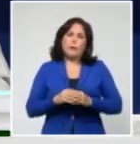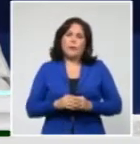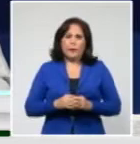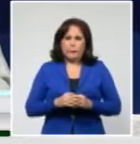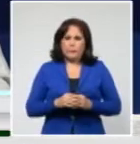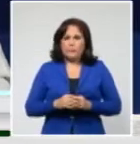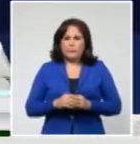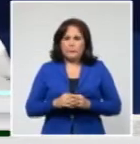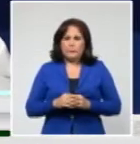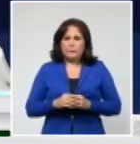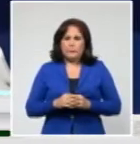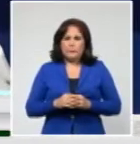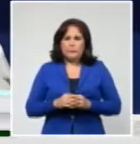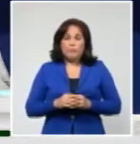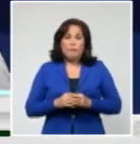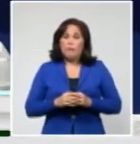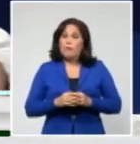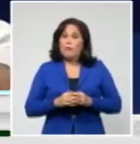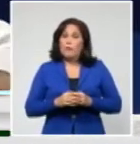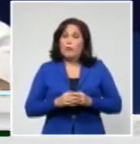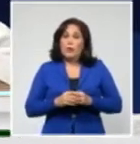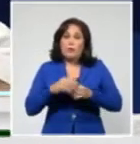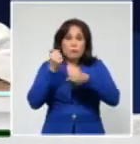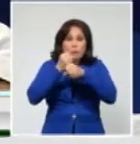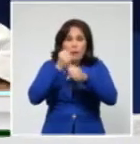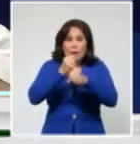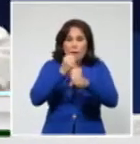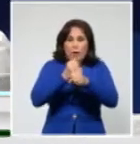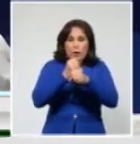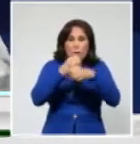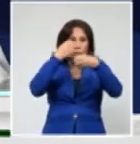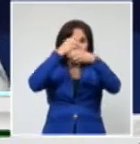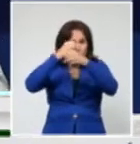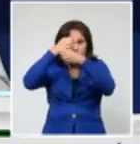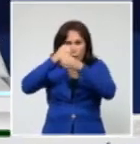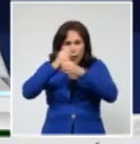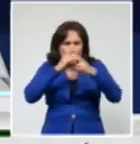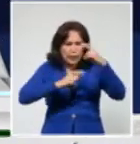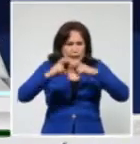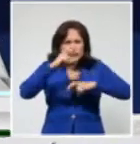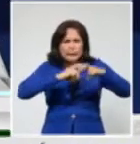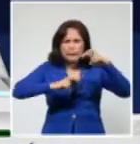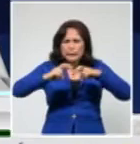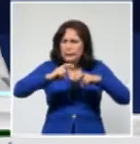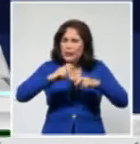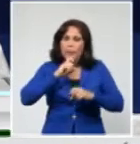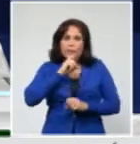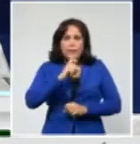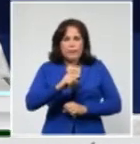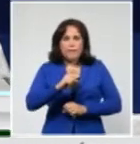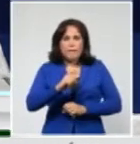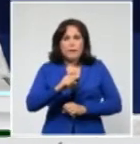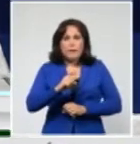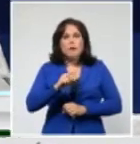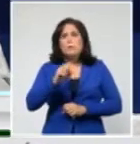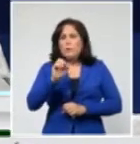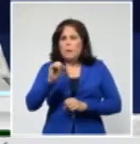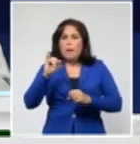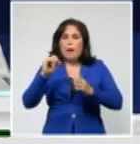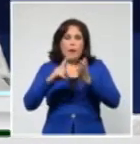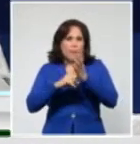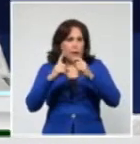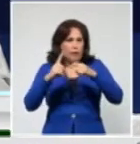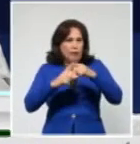903 in Havana's Hygiene, Epidemiology and Microbiology Center, 814 in Villa Clares,